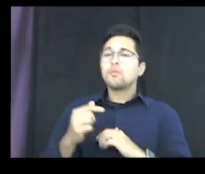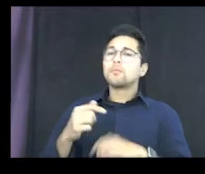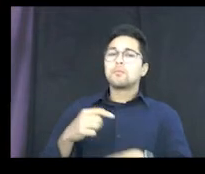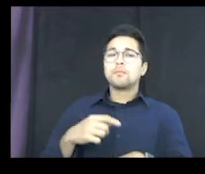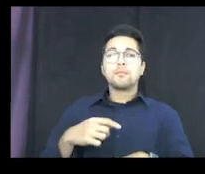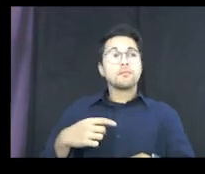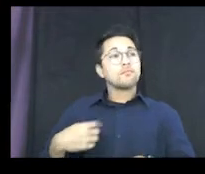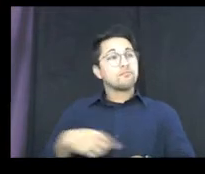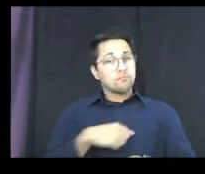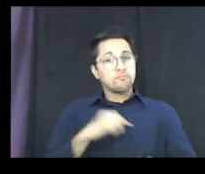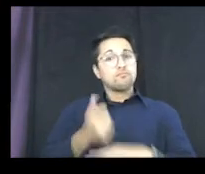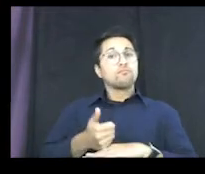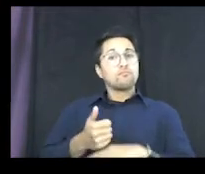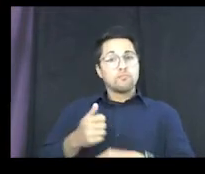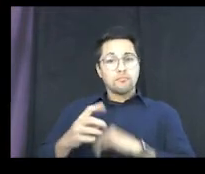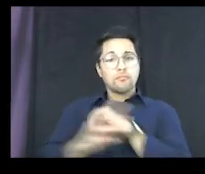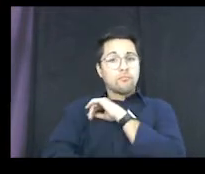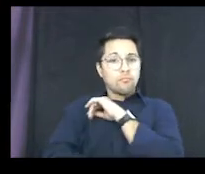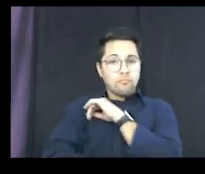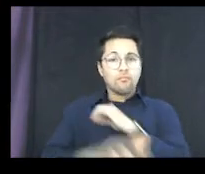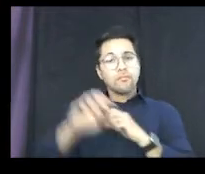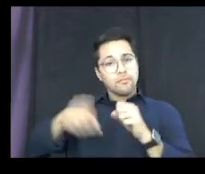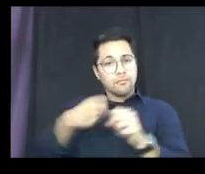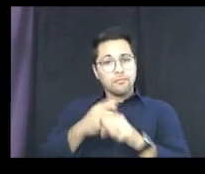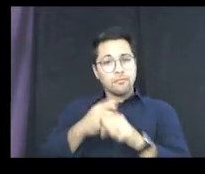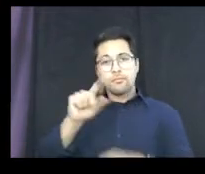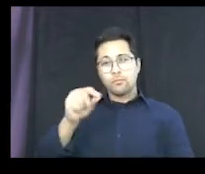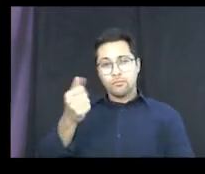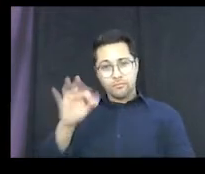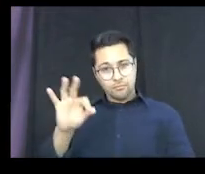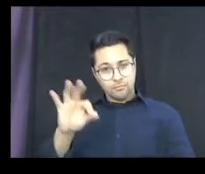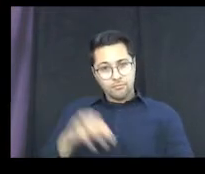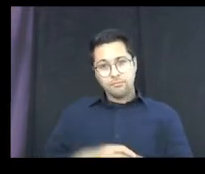brought out, we began in the fall of 2019.